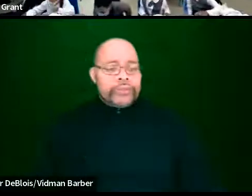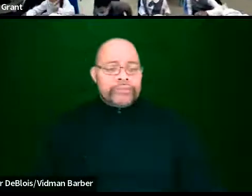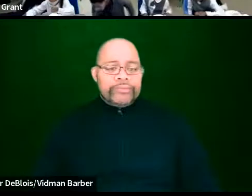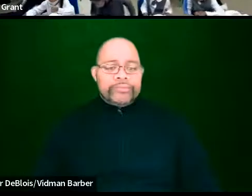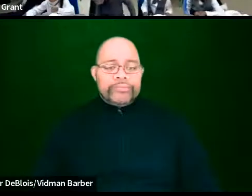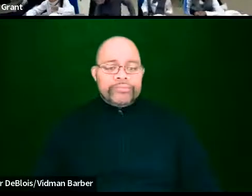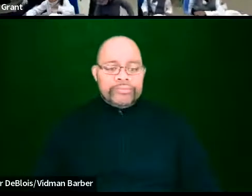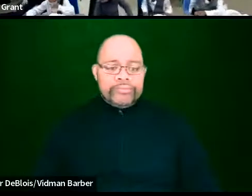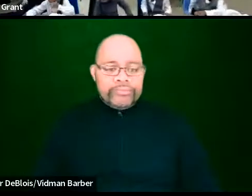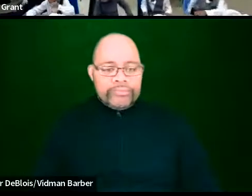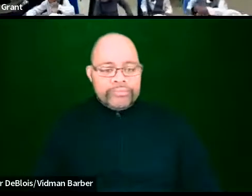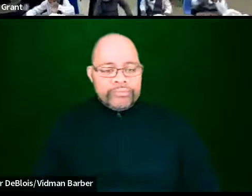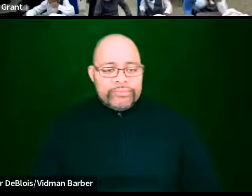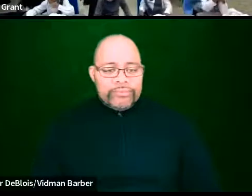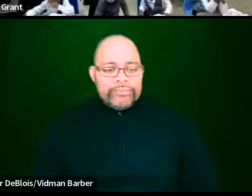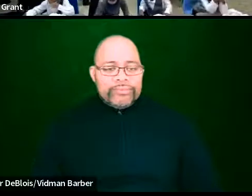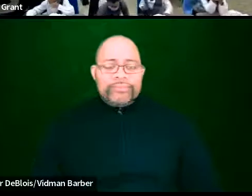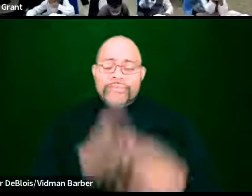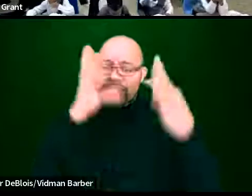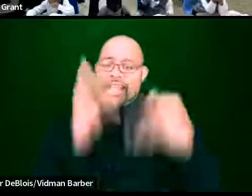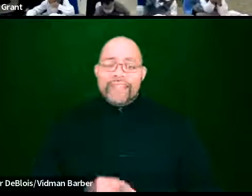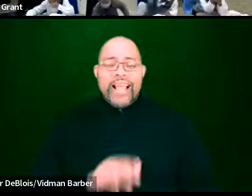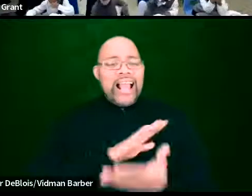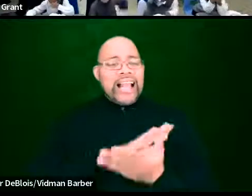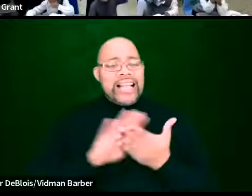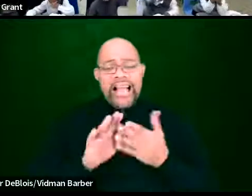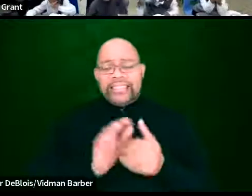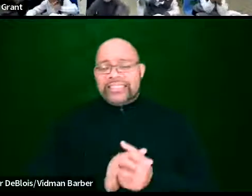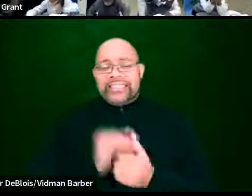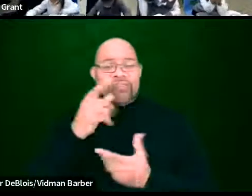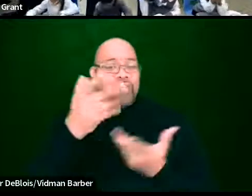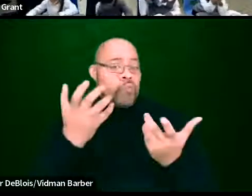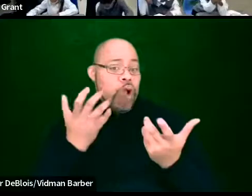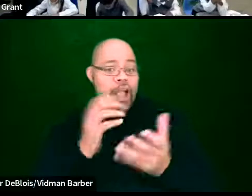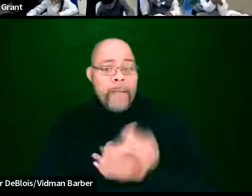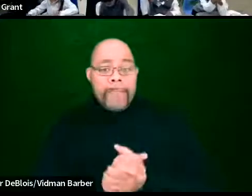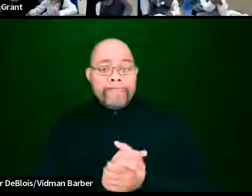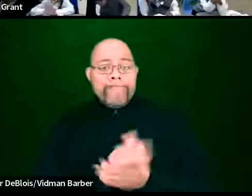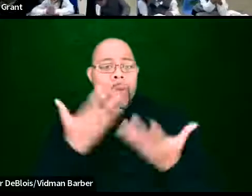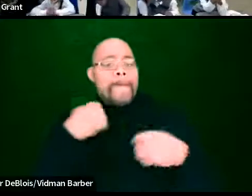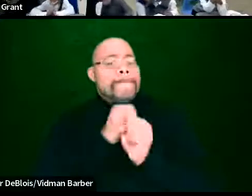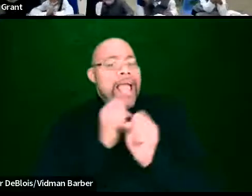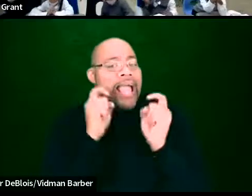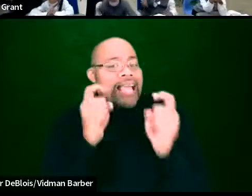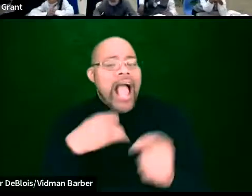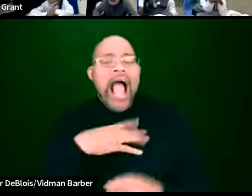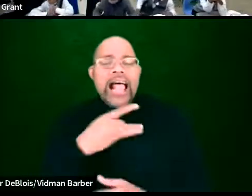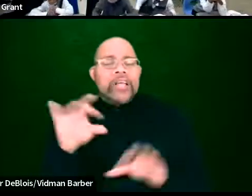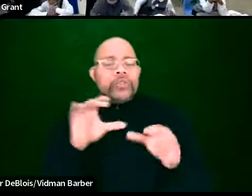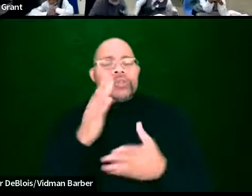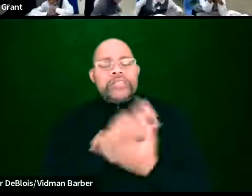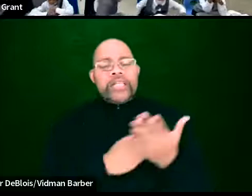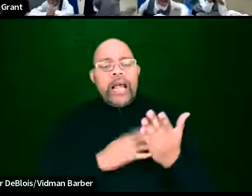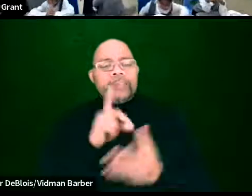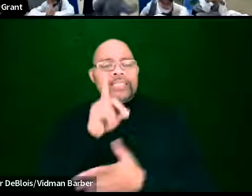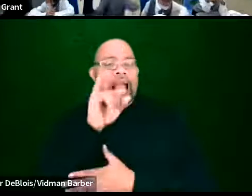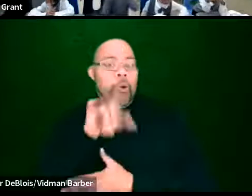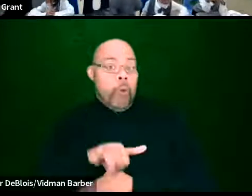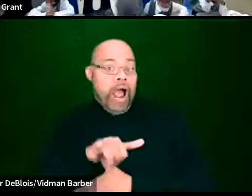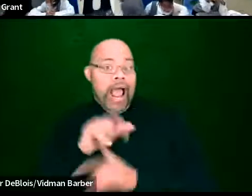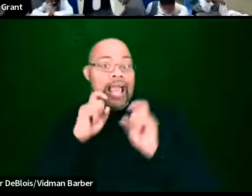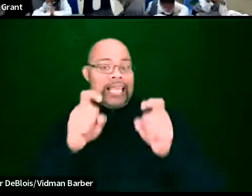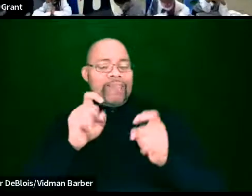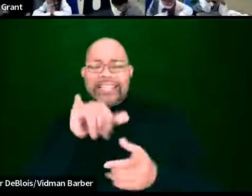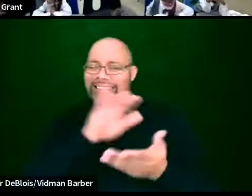some. Yes, absolutely. It's a nice if you like to make gifts, I like to do some like DIY gifts. This